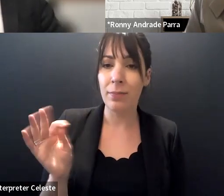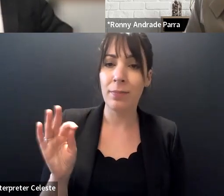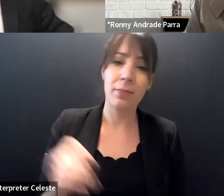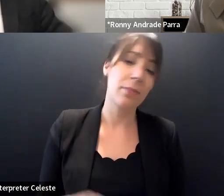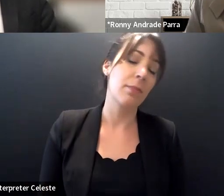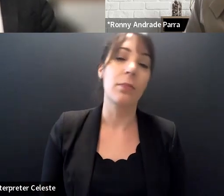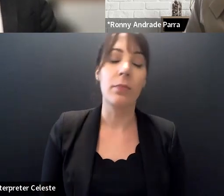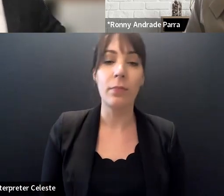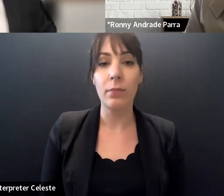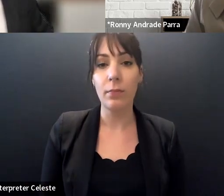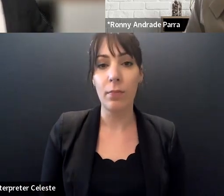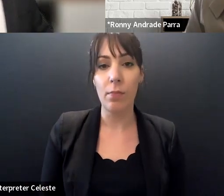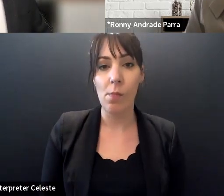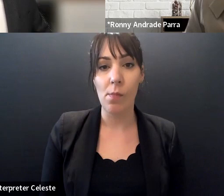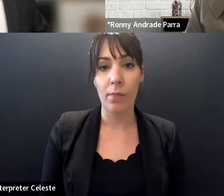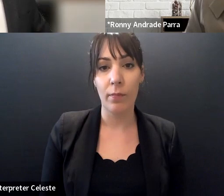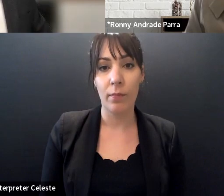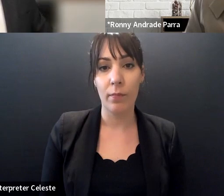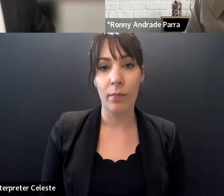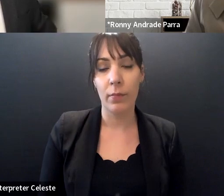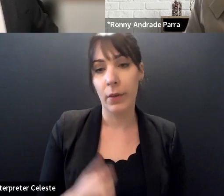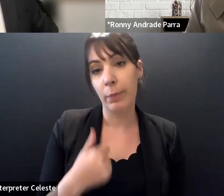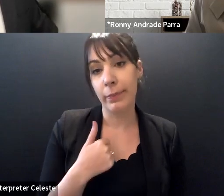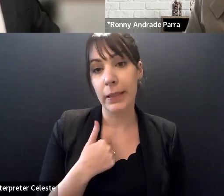see some academics